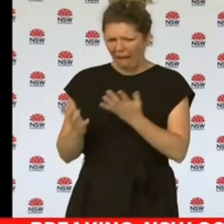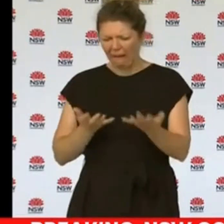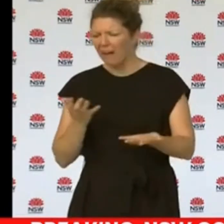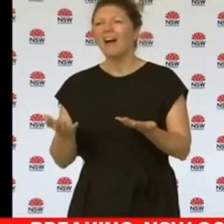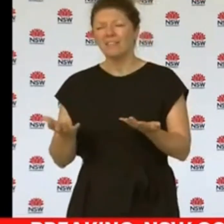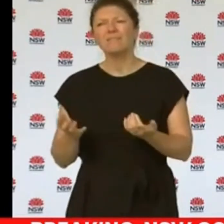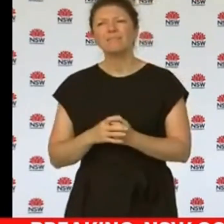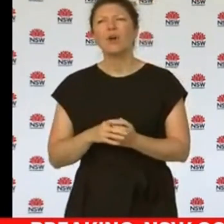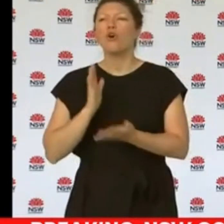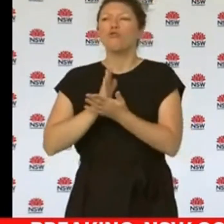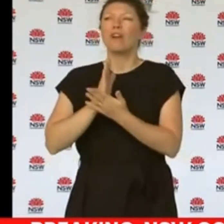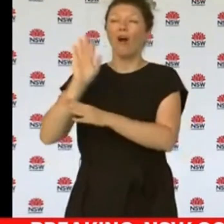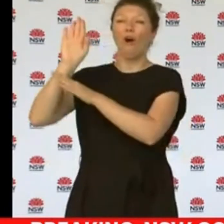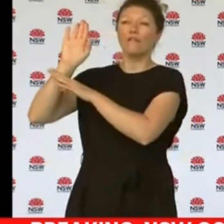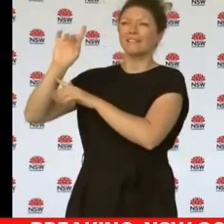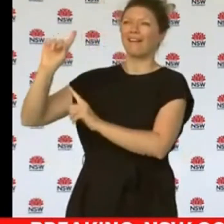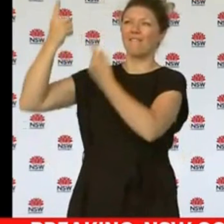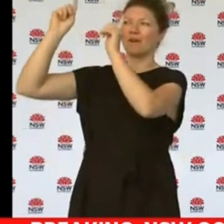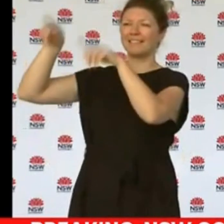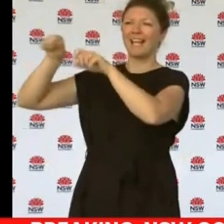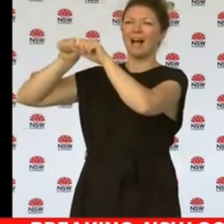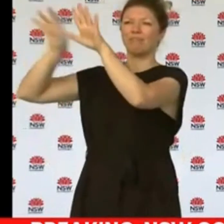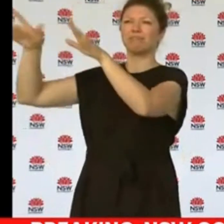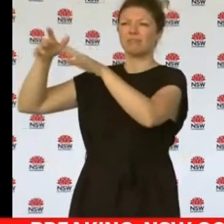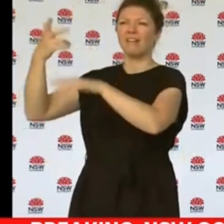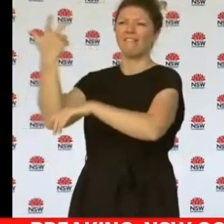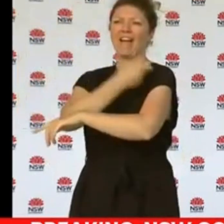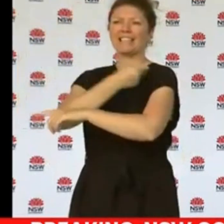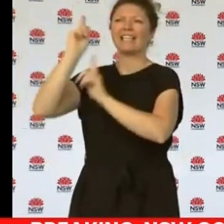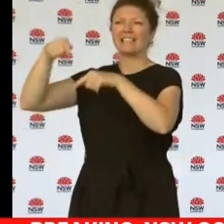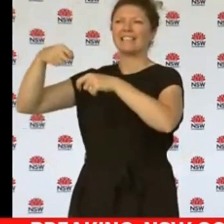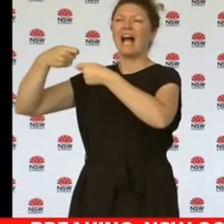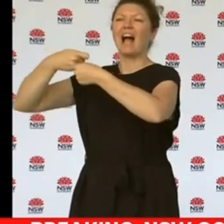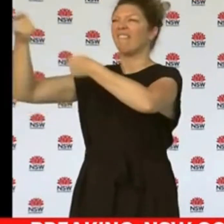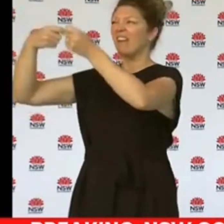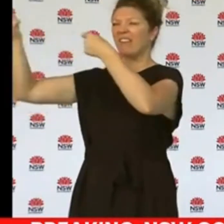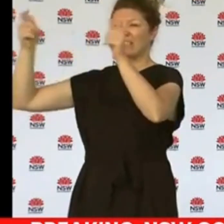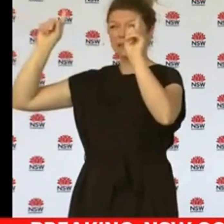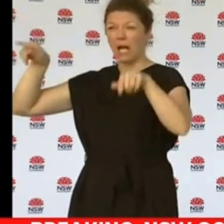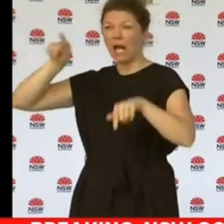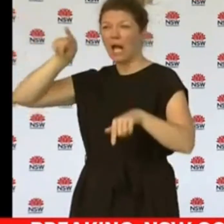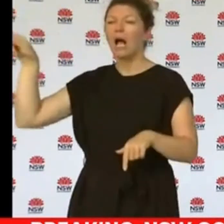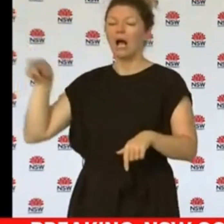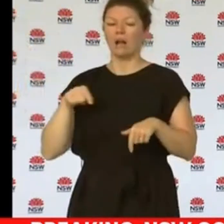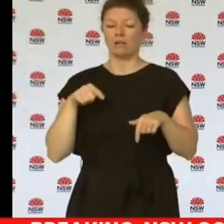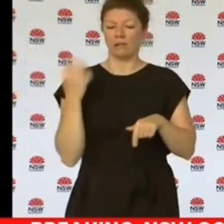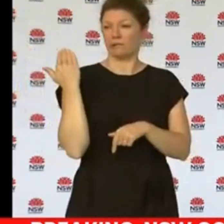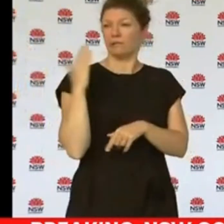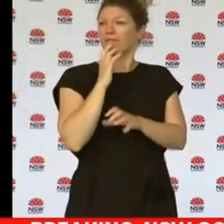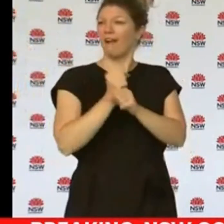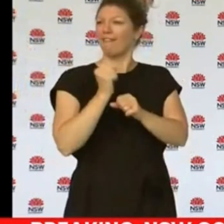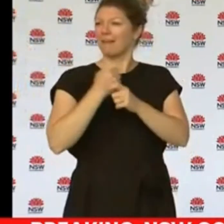internationally to draw upon, given the vaccines are starting to be rolled out in many countries and the Commonwealth Government has announced the